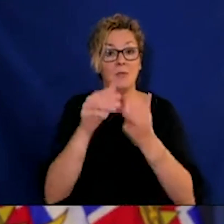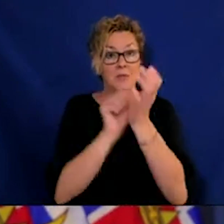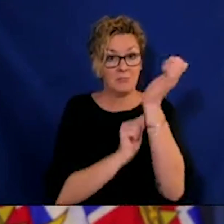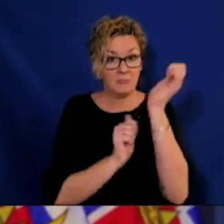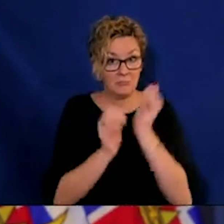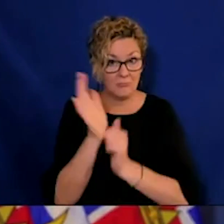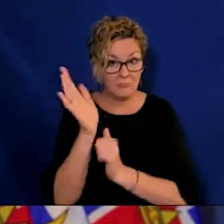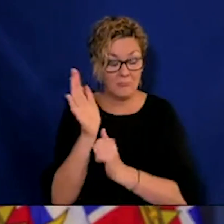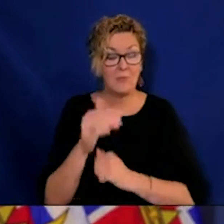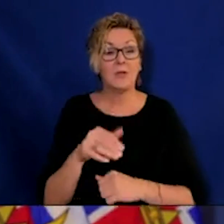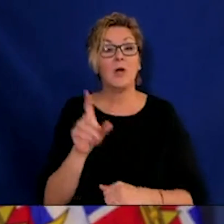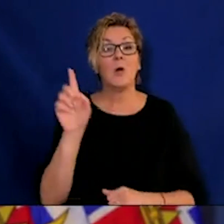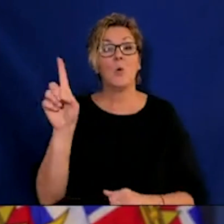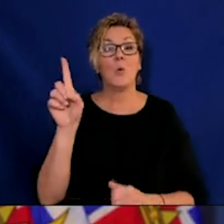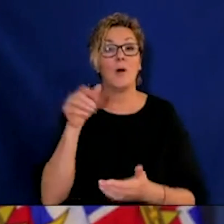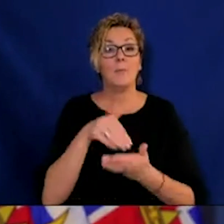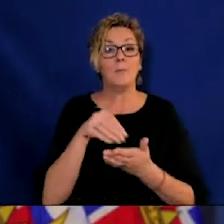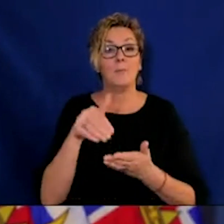21,448,000 pairs of gloves, and